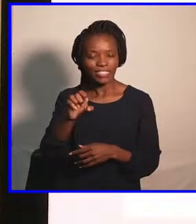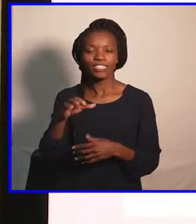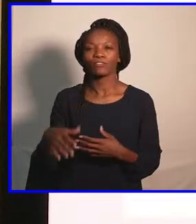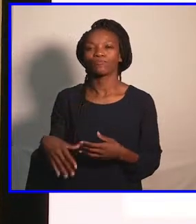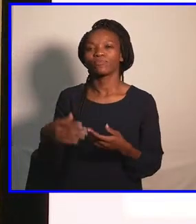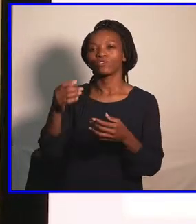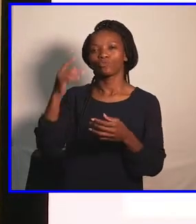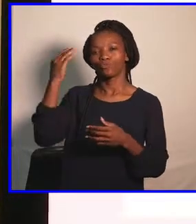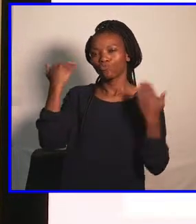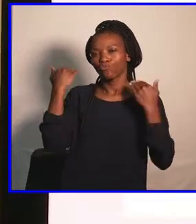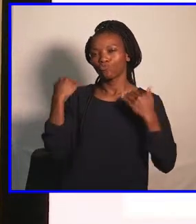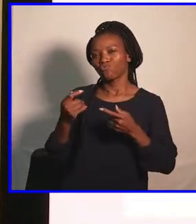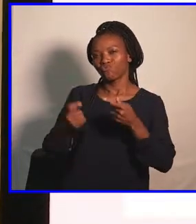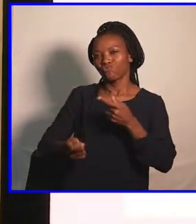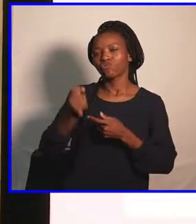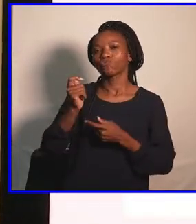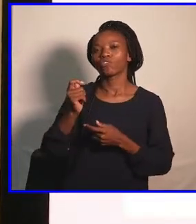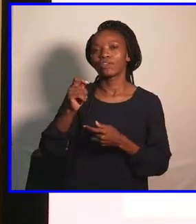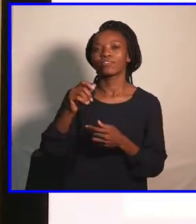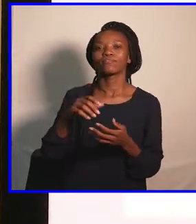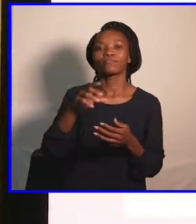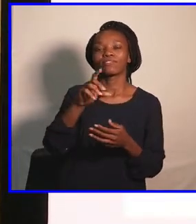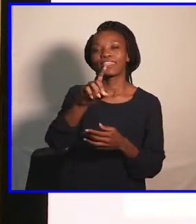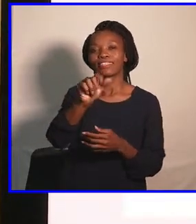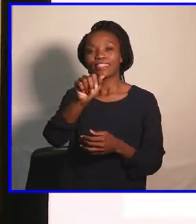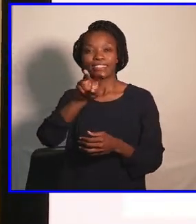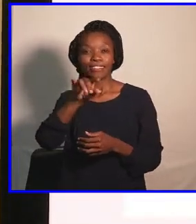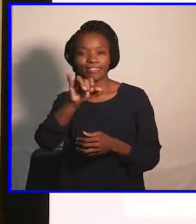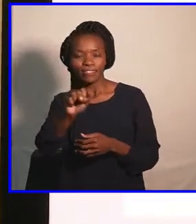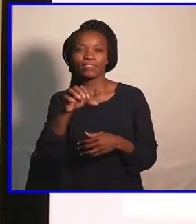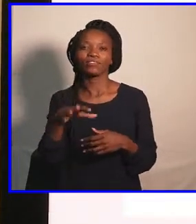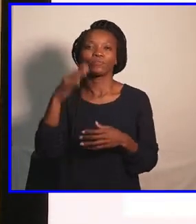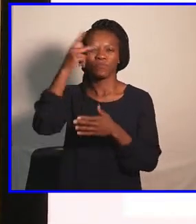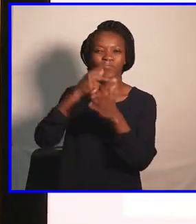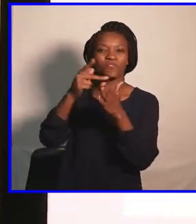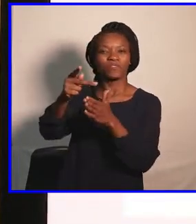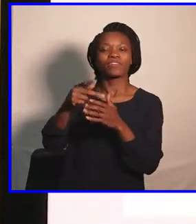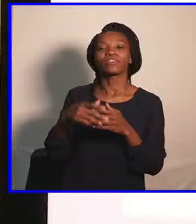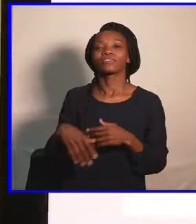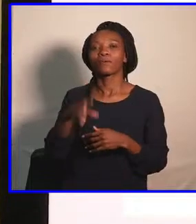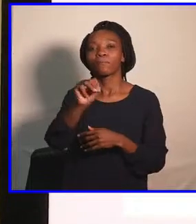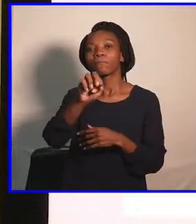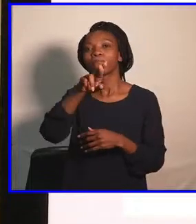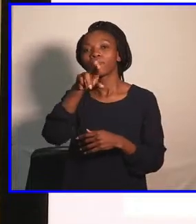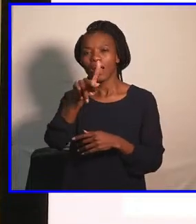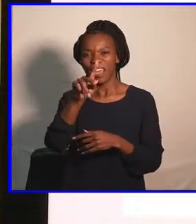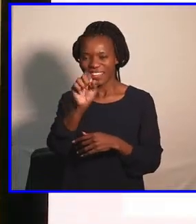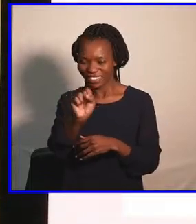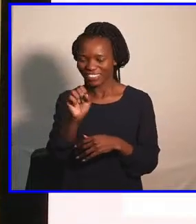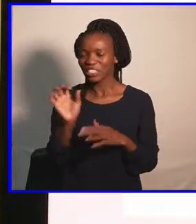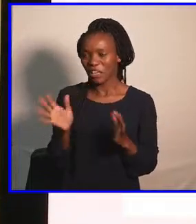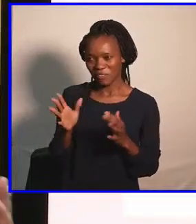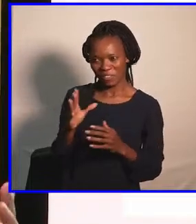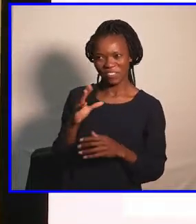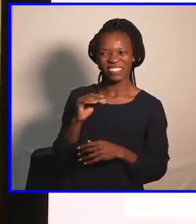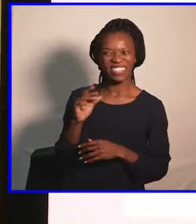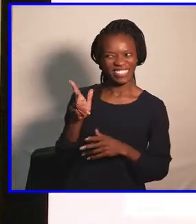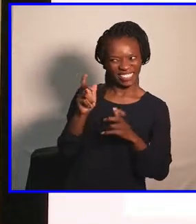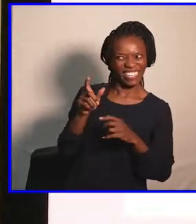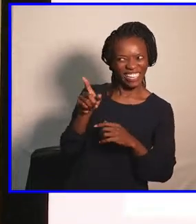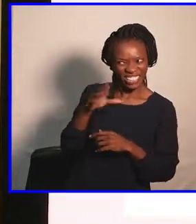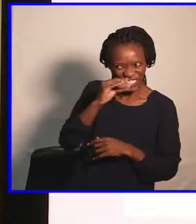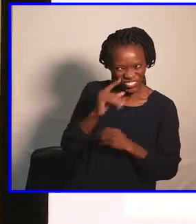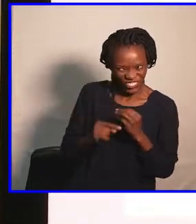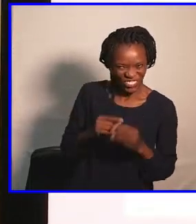Davis, Professor Michael Katz rather. I had talk about Marx and I